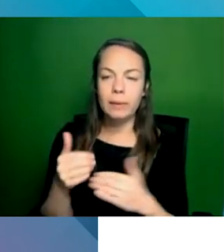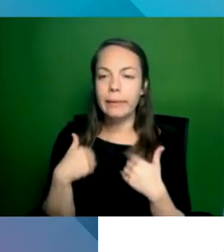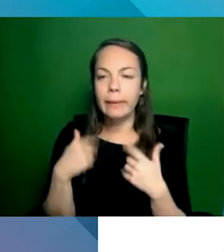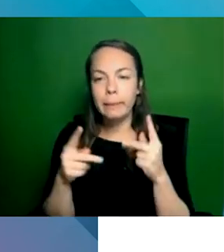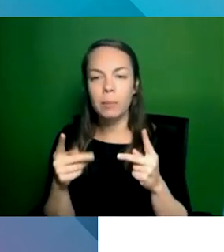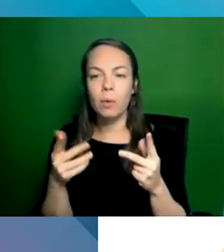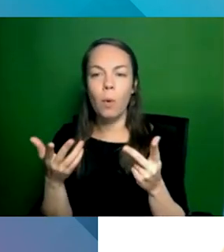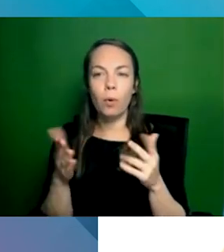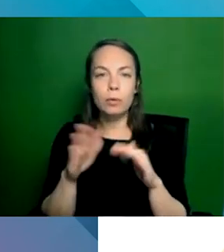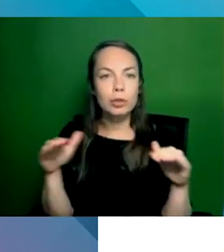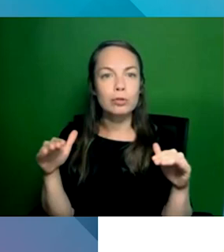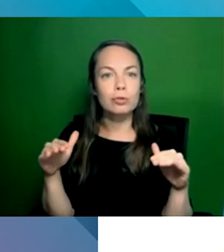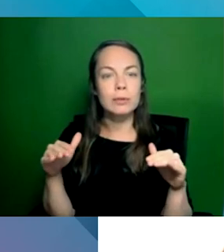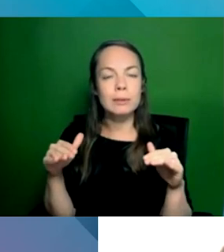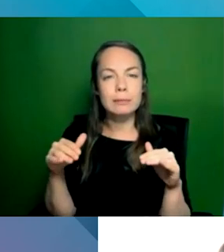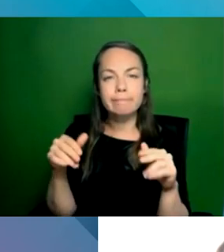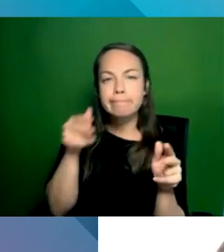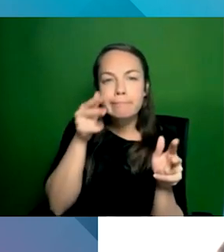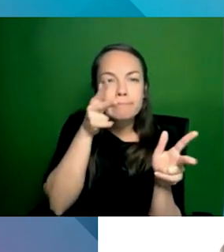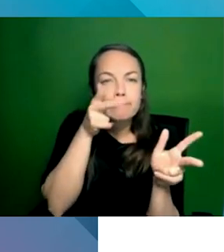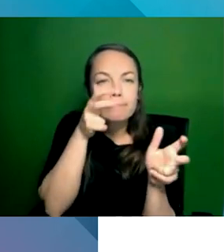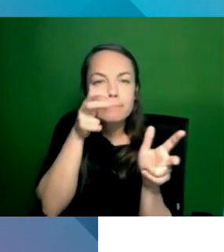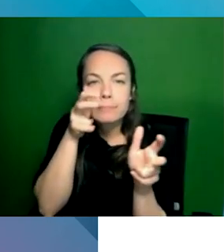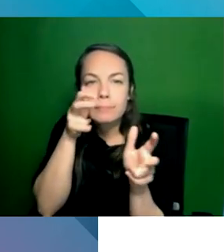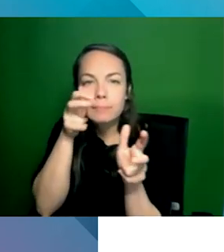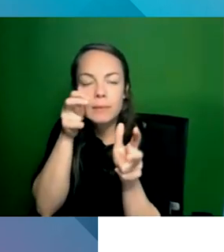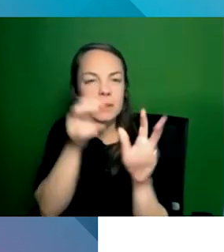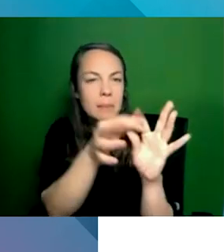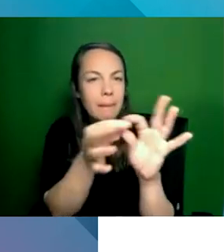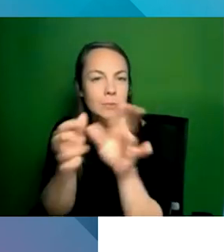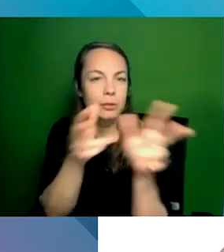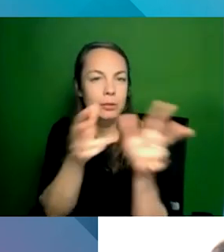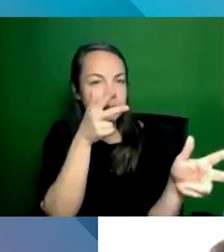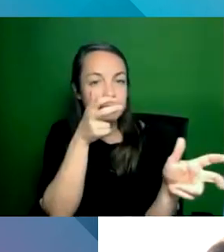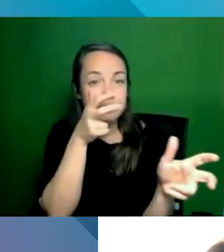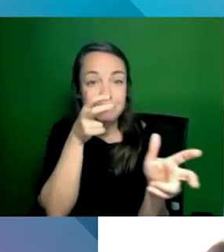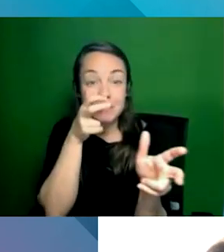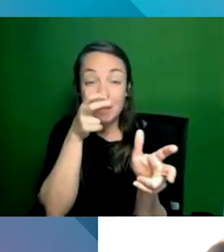take up these messages from when they are, in the crib,